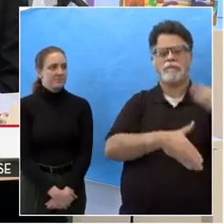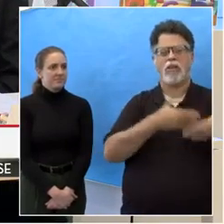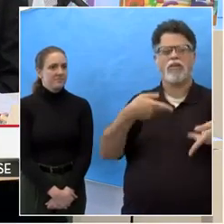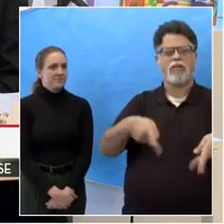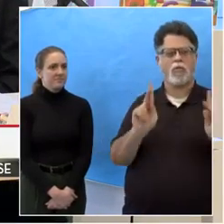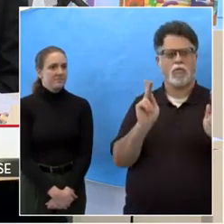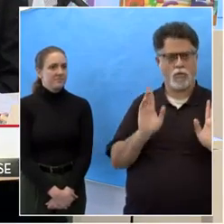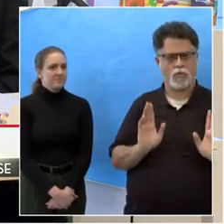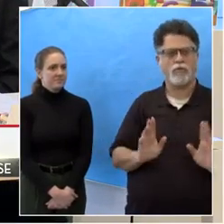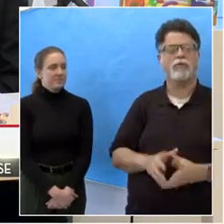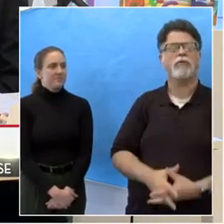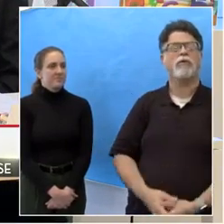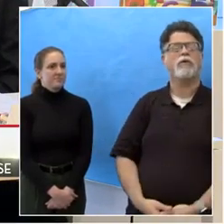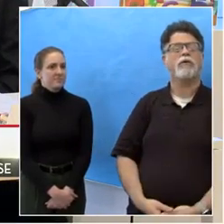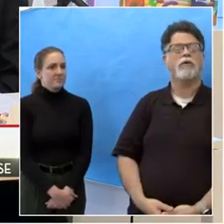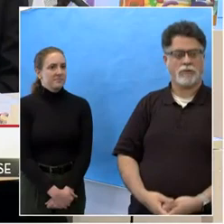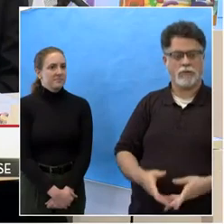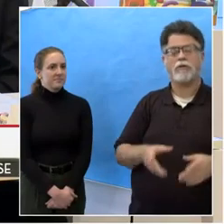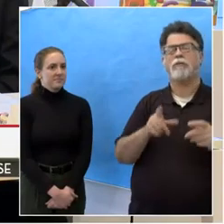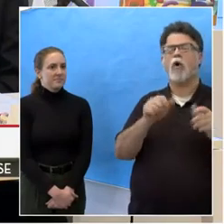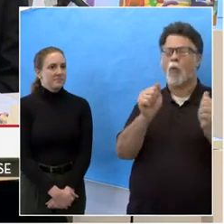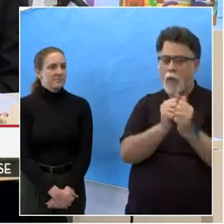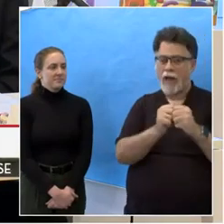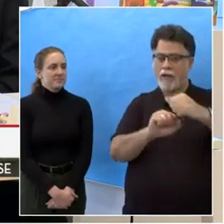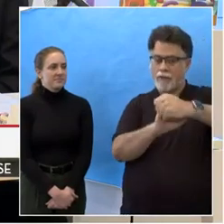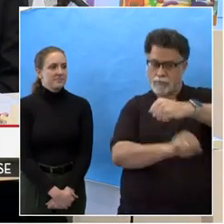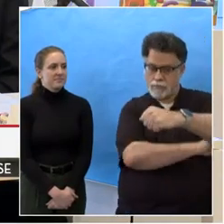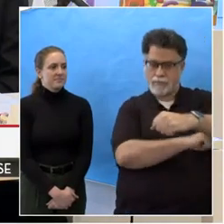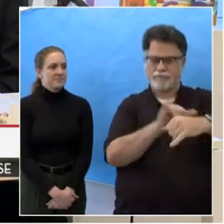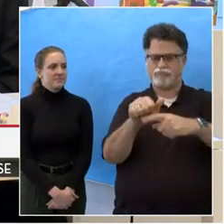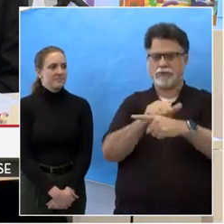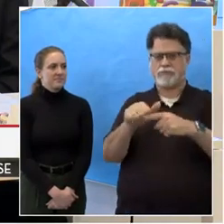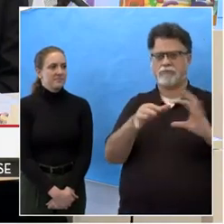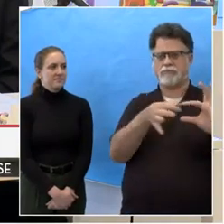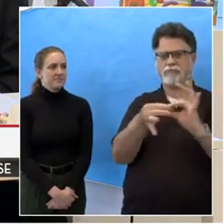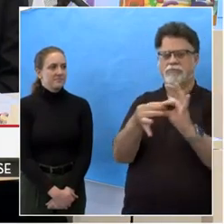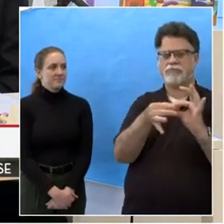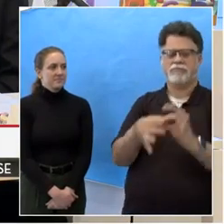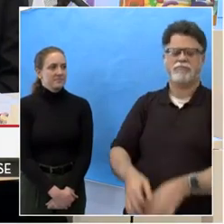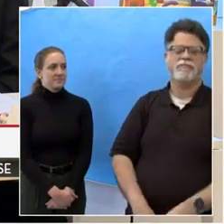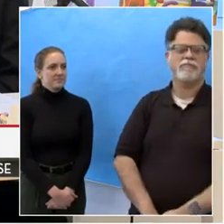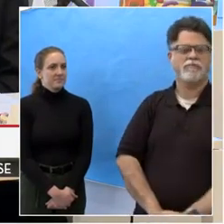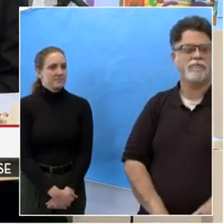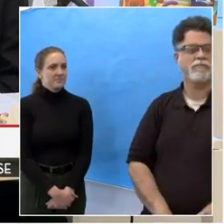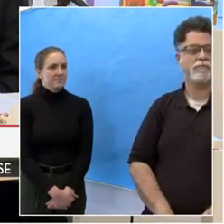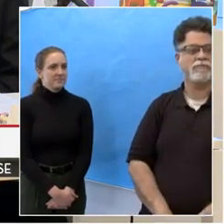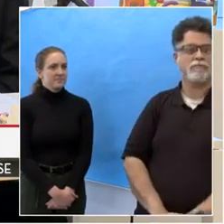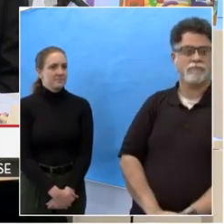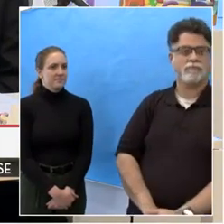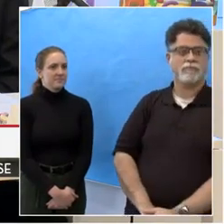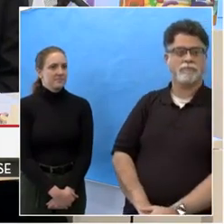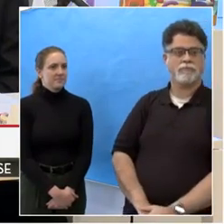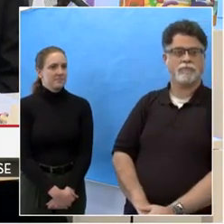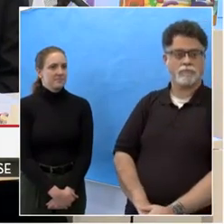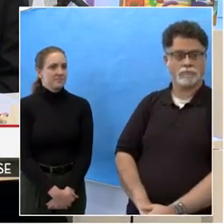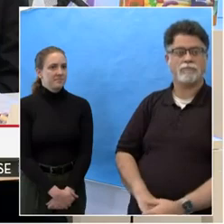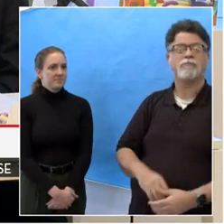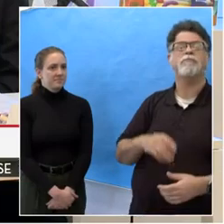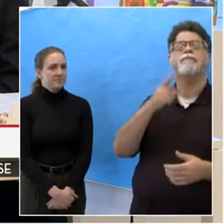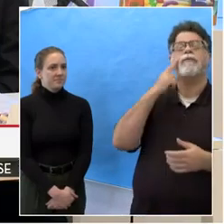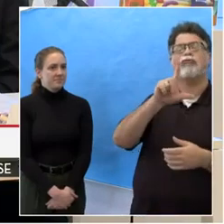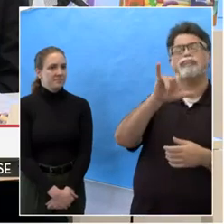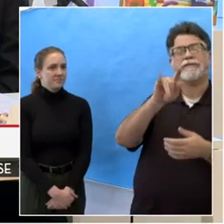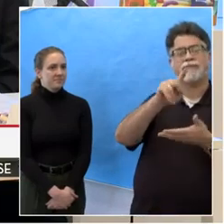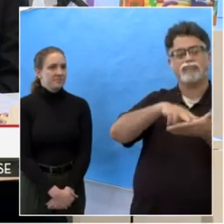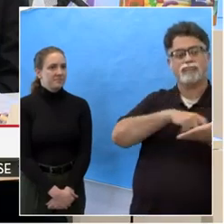talking about today. So for us, a focus on literacy investment looks like continued interagency collaboration